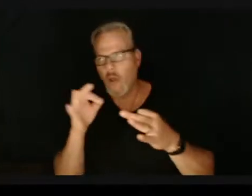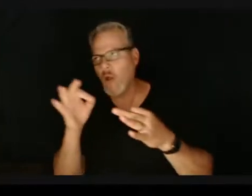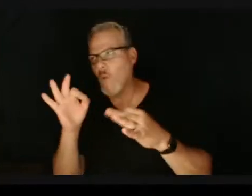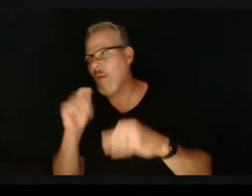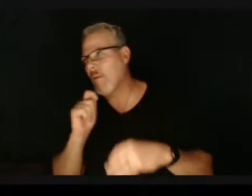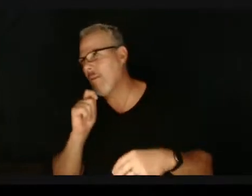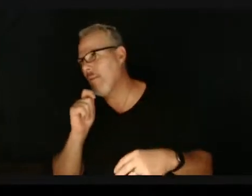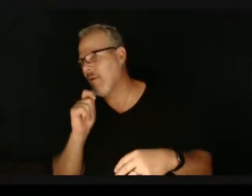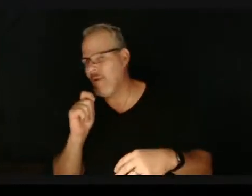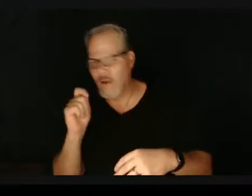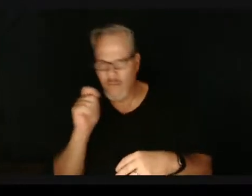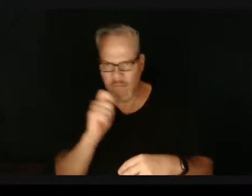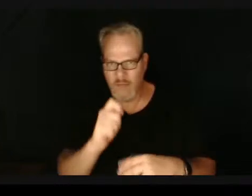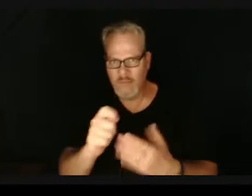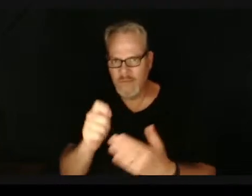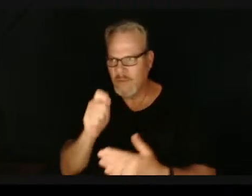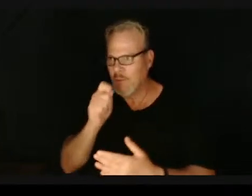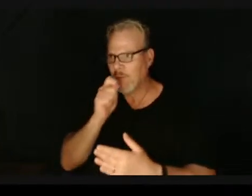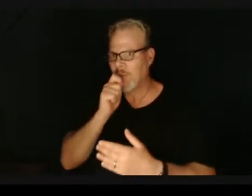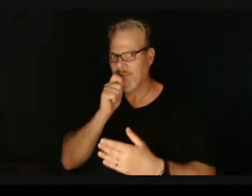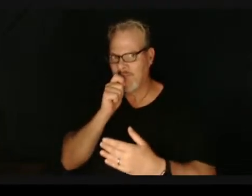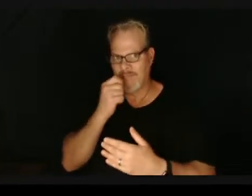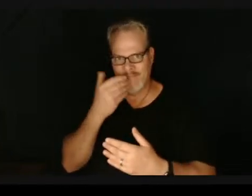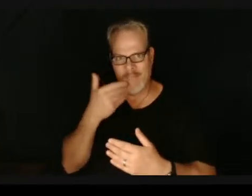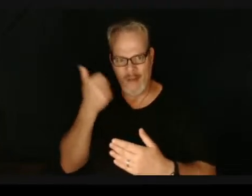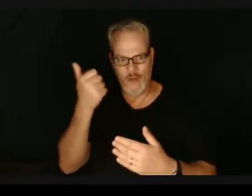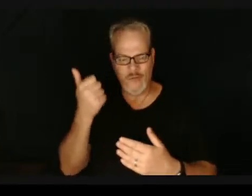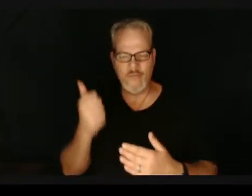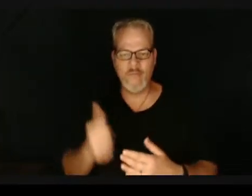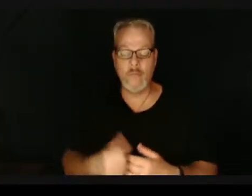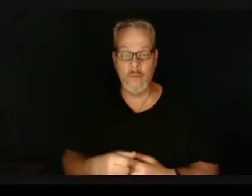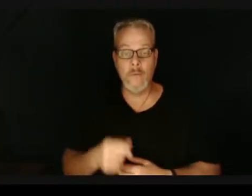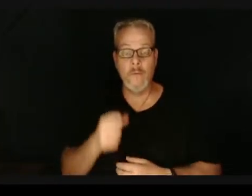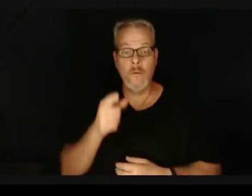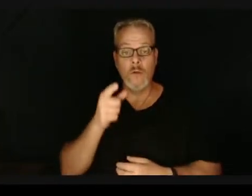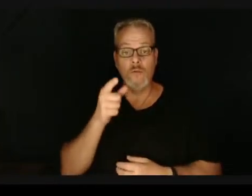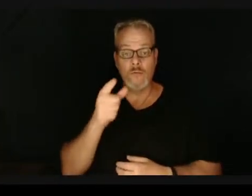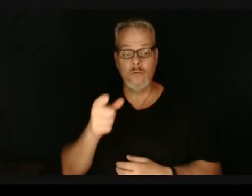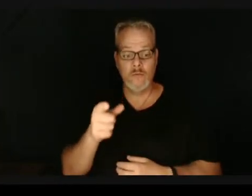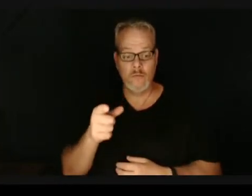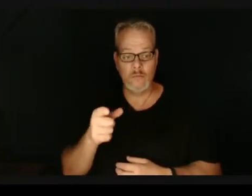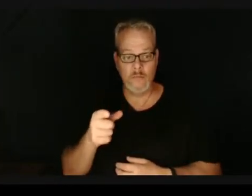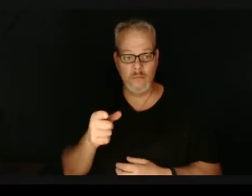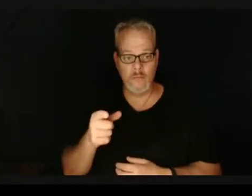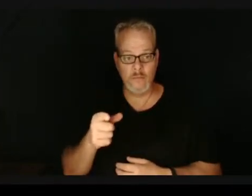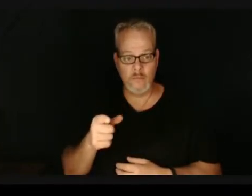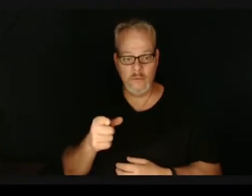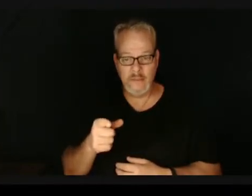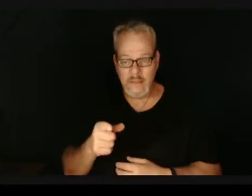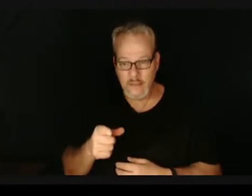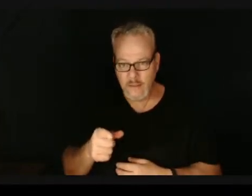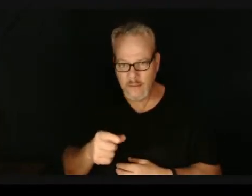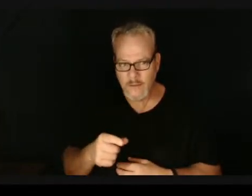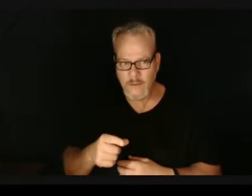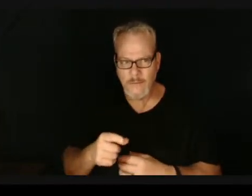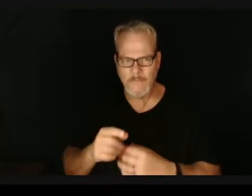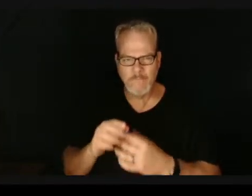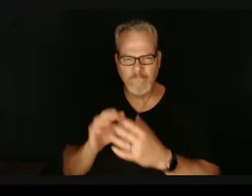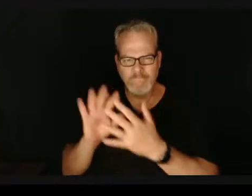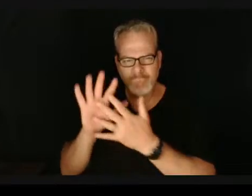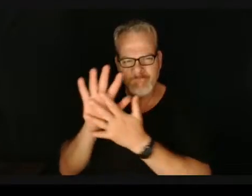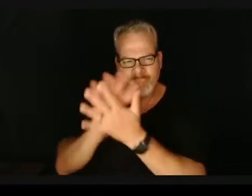right. Yeah, so really, really amazing video here. Lots of lava, shooting high in the air,